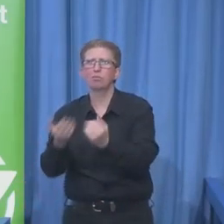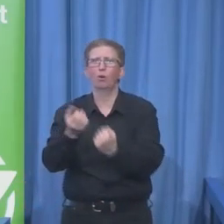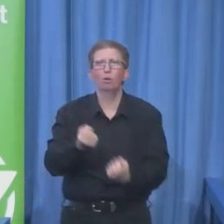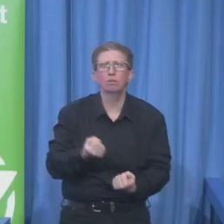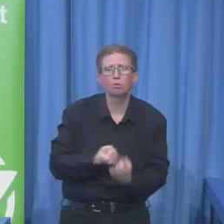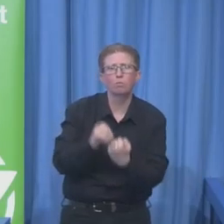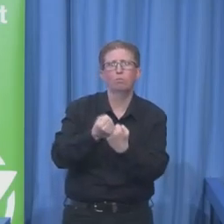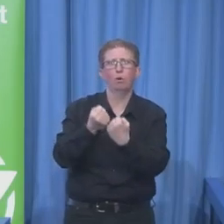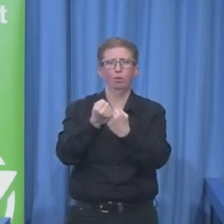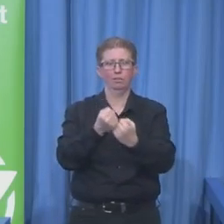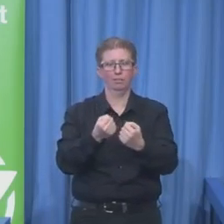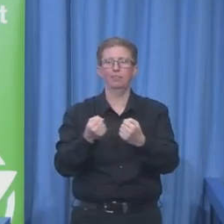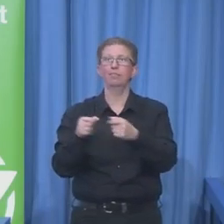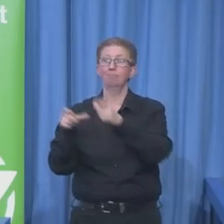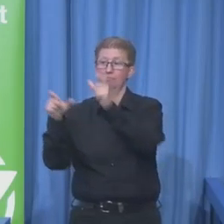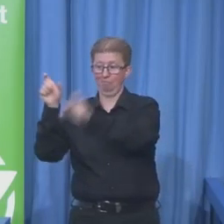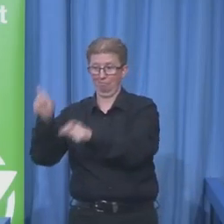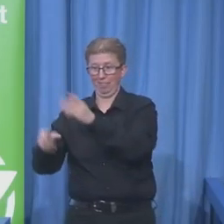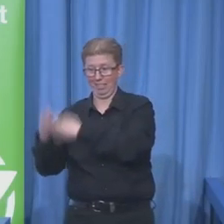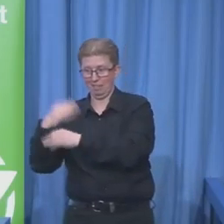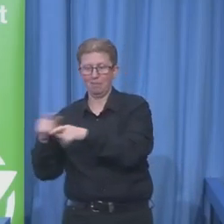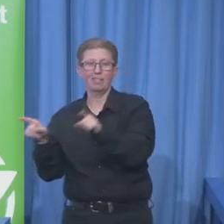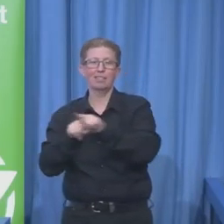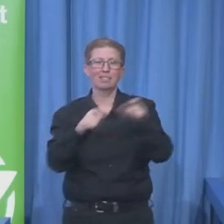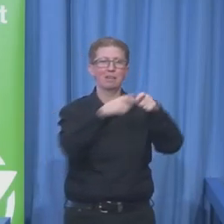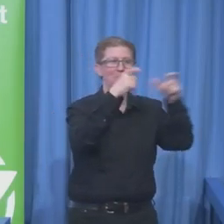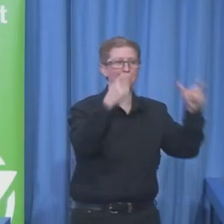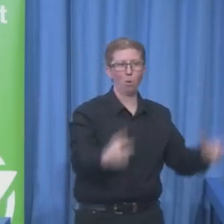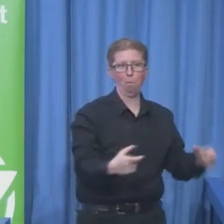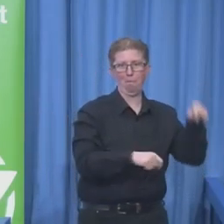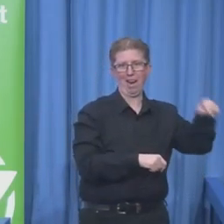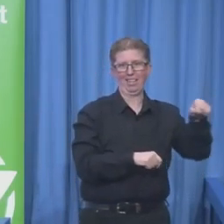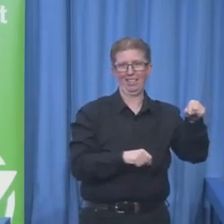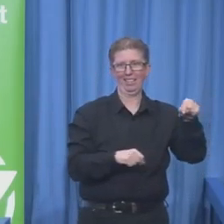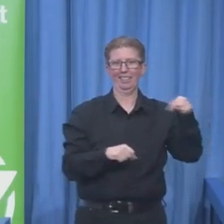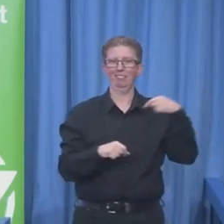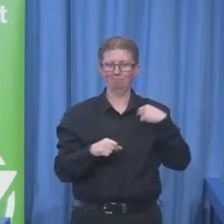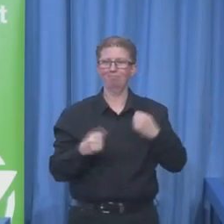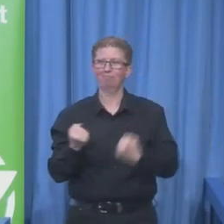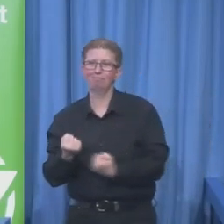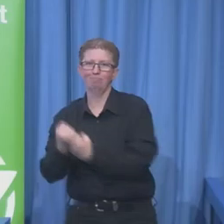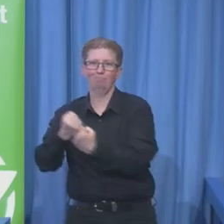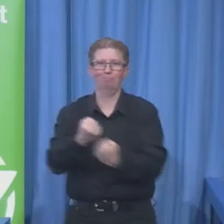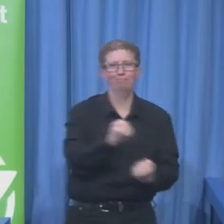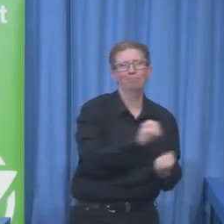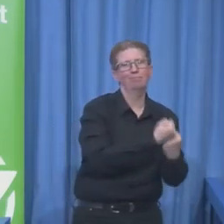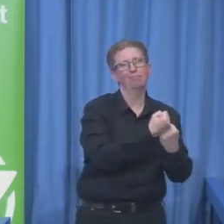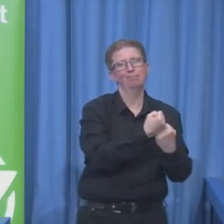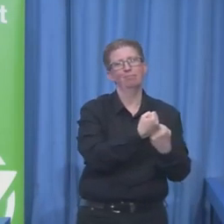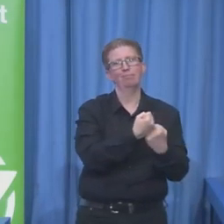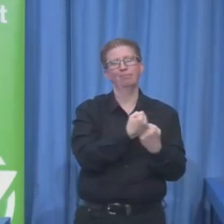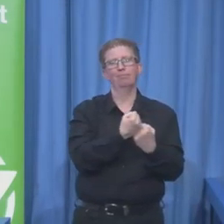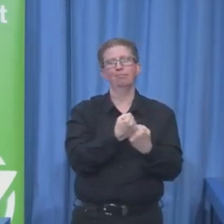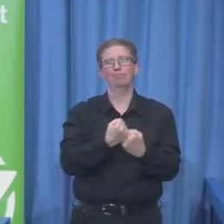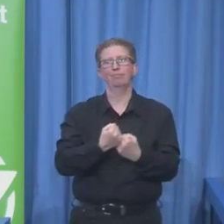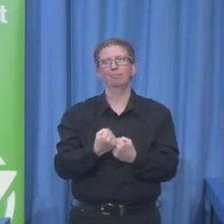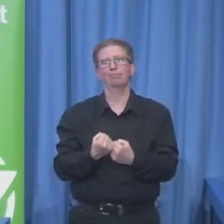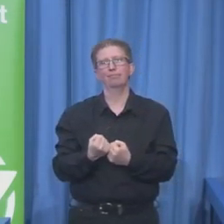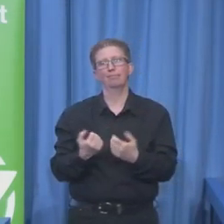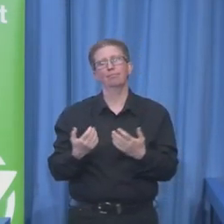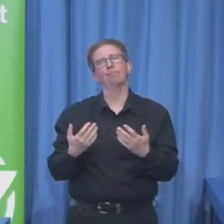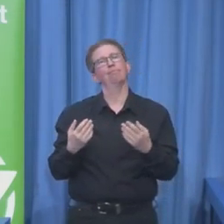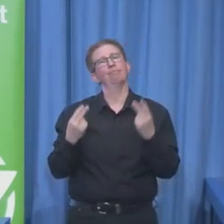very important. Time is needed to build up trust with the local companies and cooperation, and